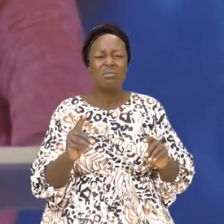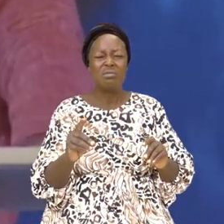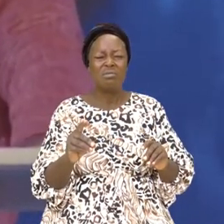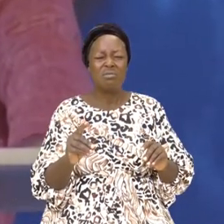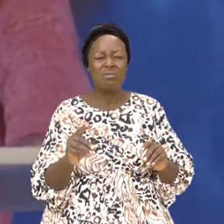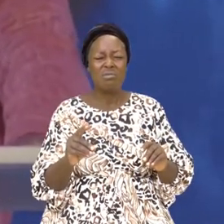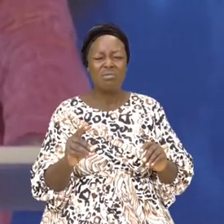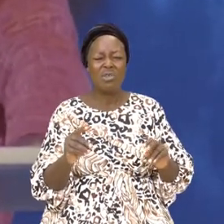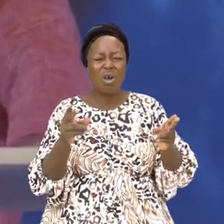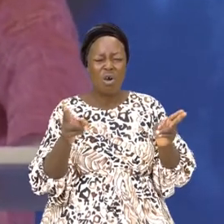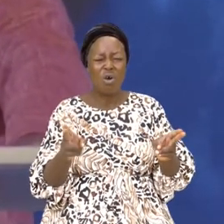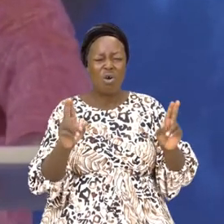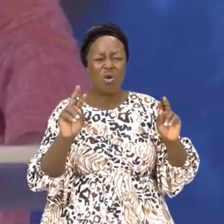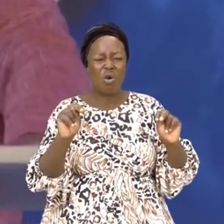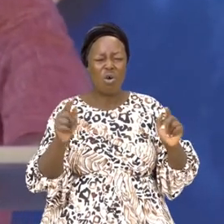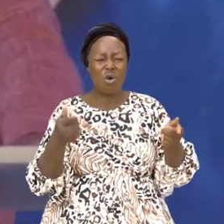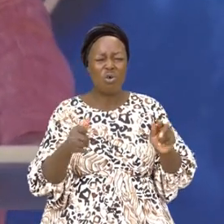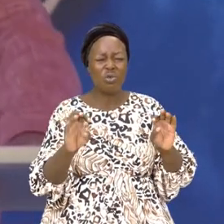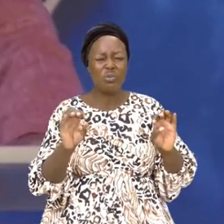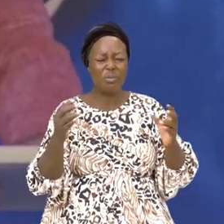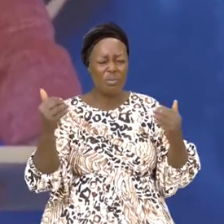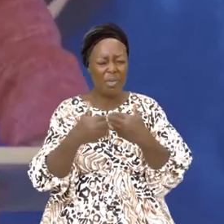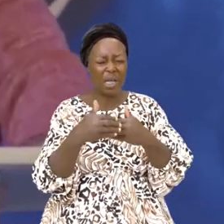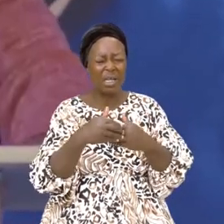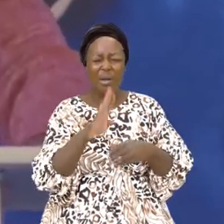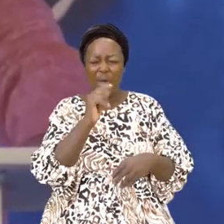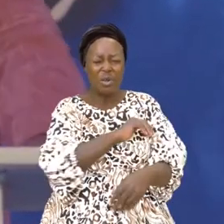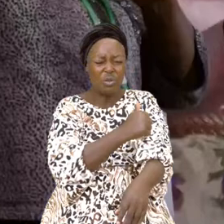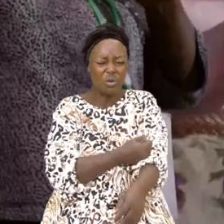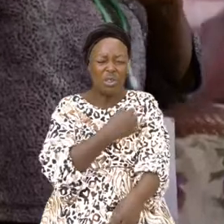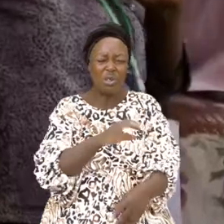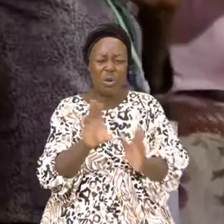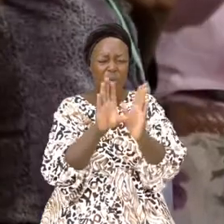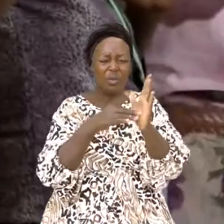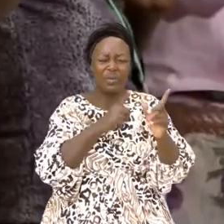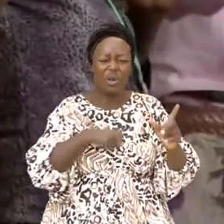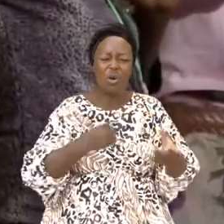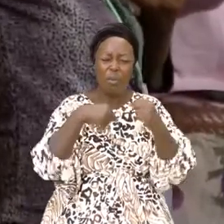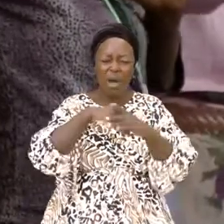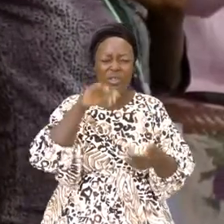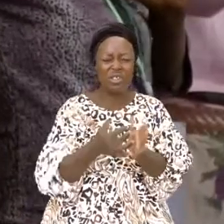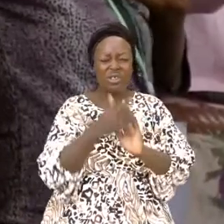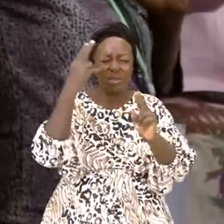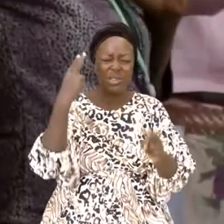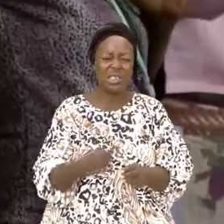the authority of the commandment of the Lord, come out in Jesus' name.